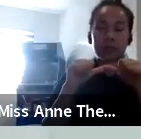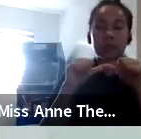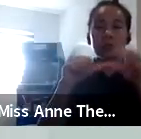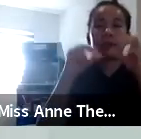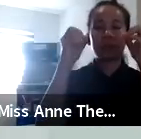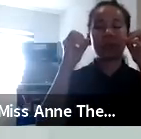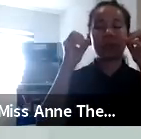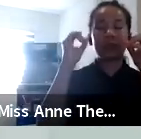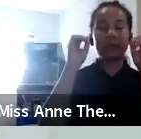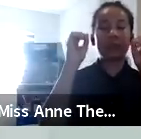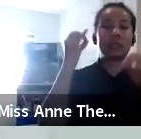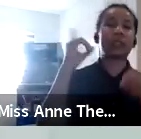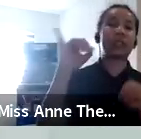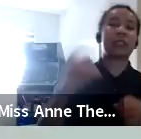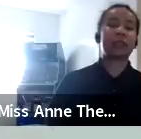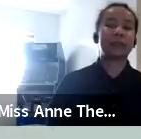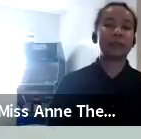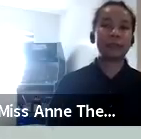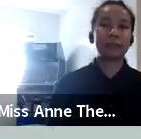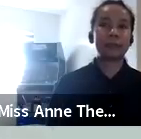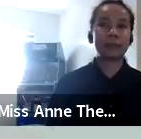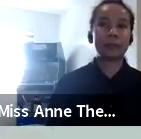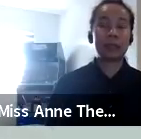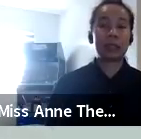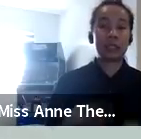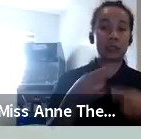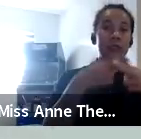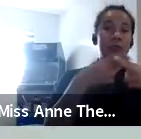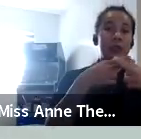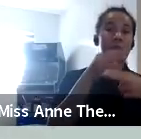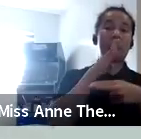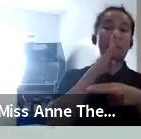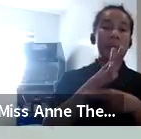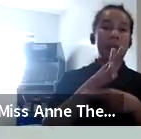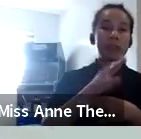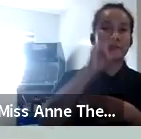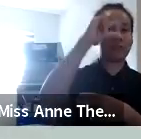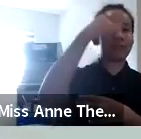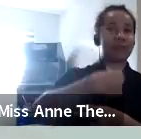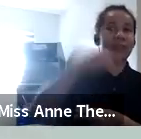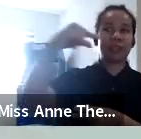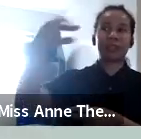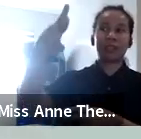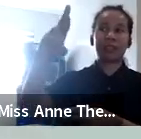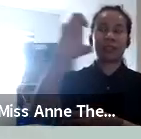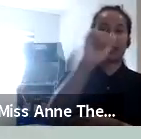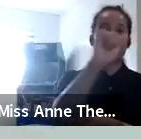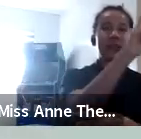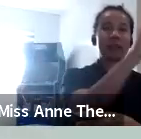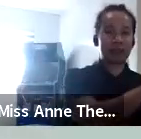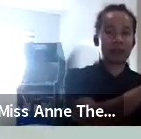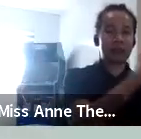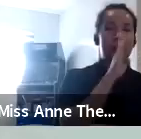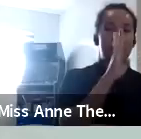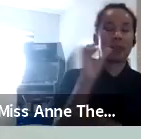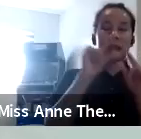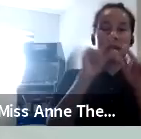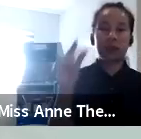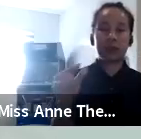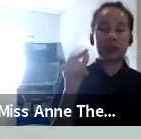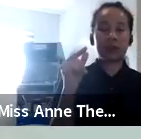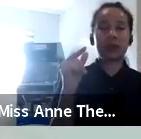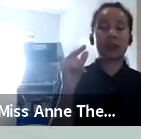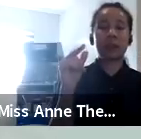continue teaching. In short, be great. Be a great version of yourself.